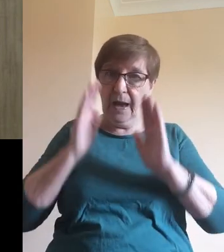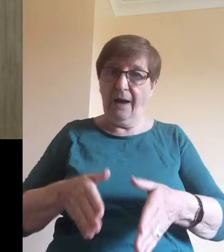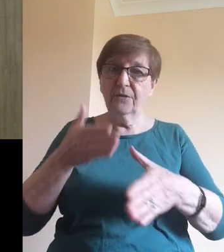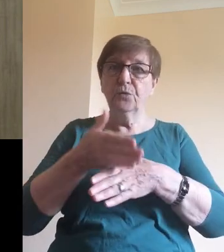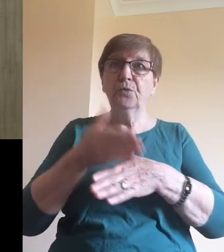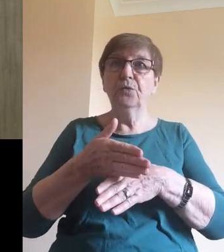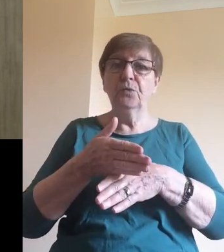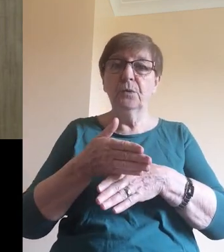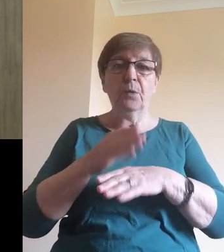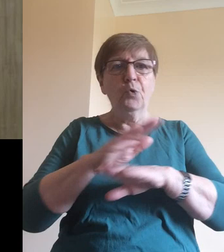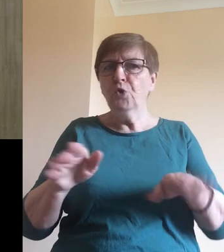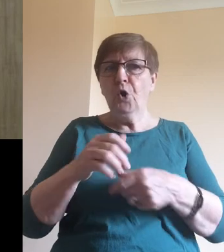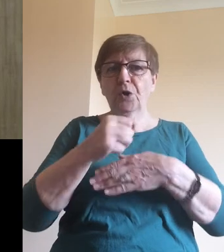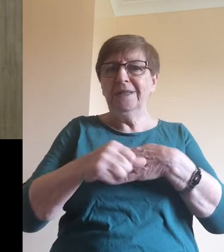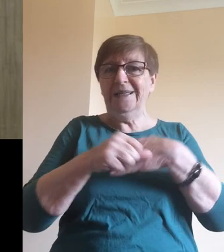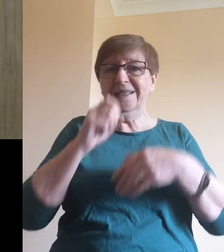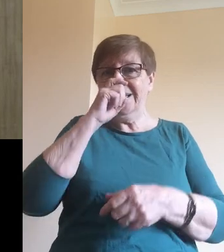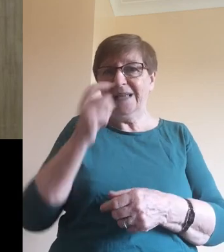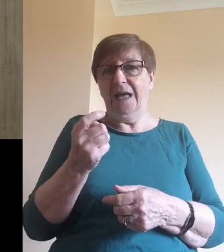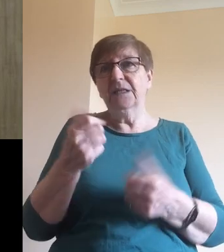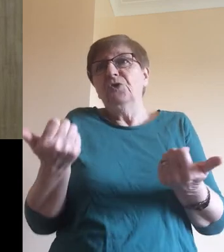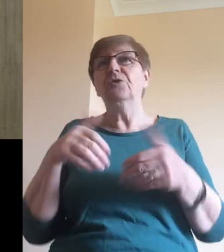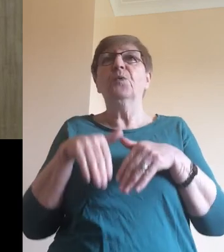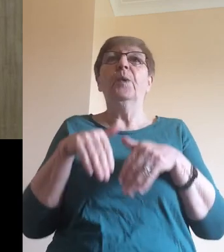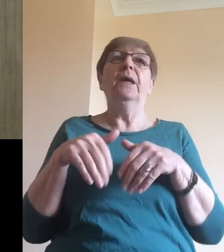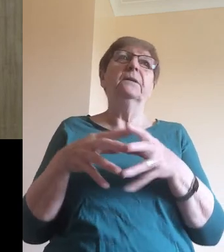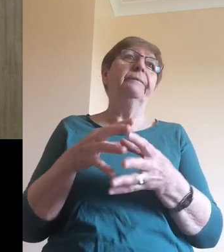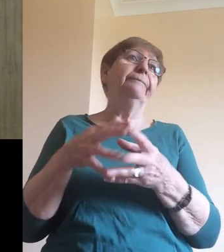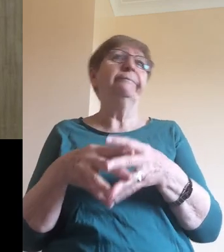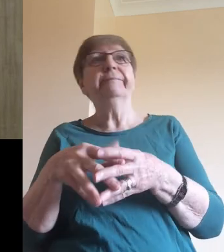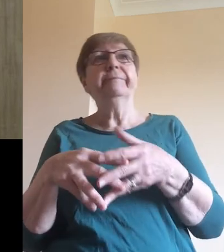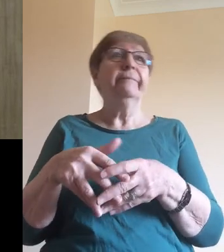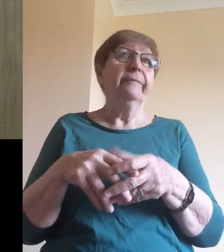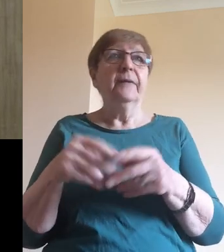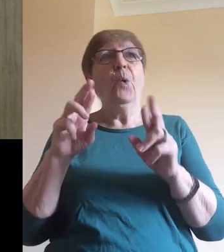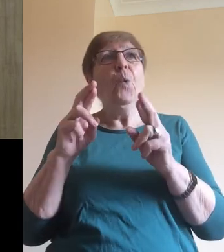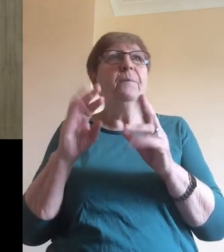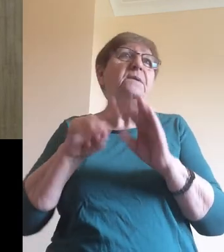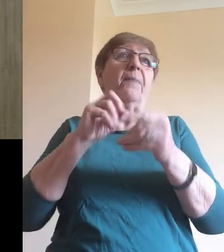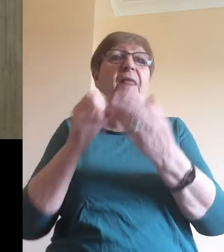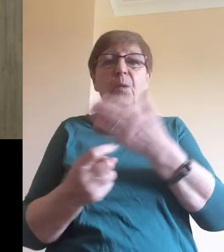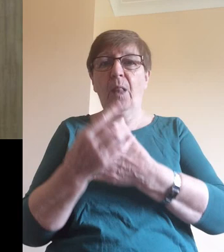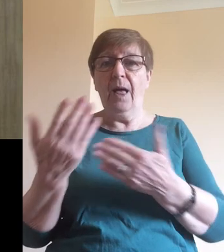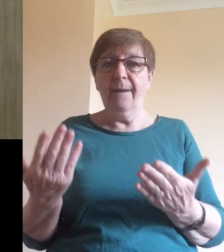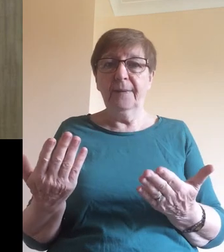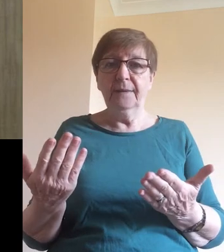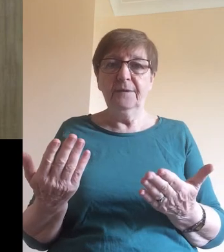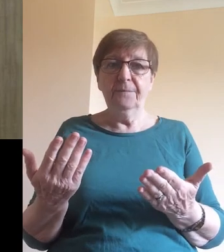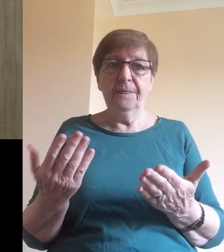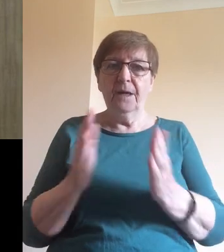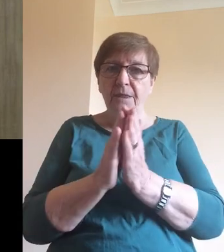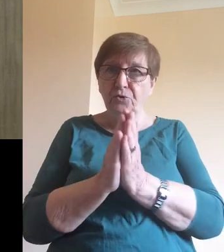We are not in our Easter Saturday to sit back and wait, twiddling our thumbs, hoping for something to change. The church